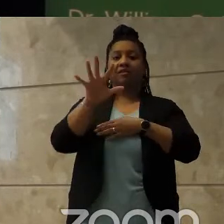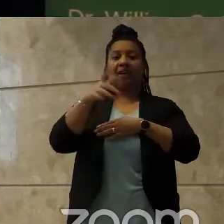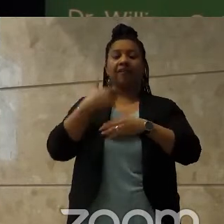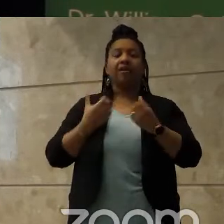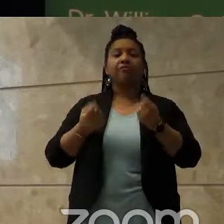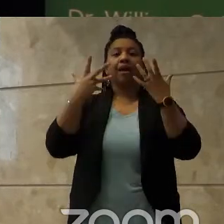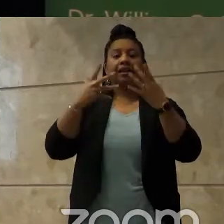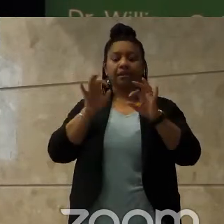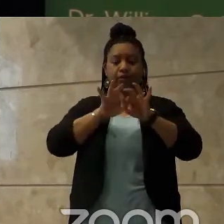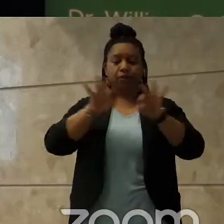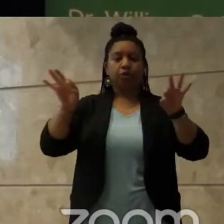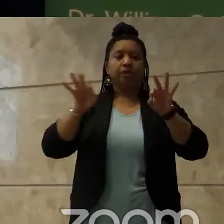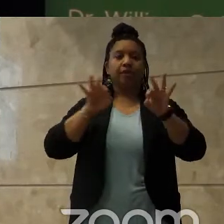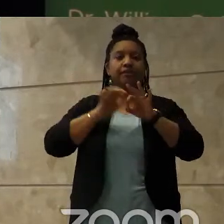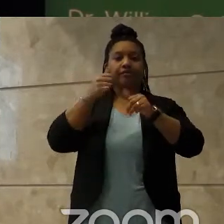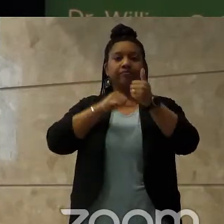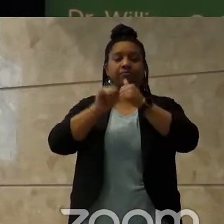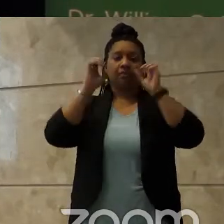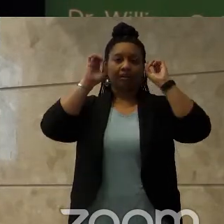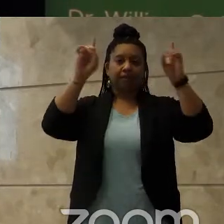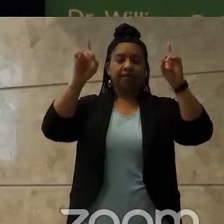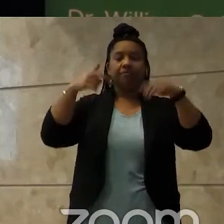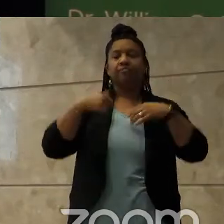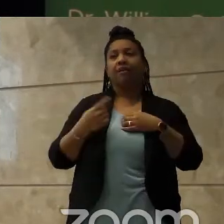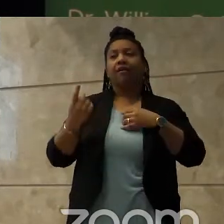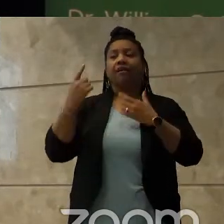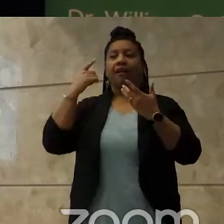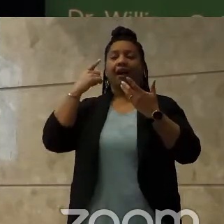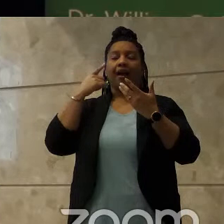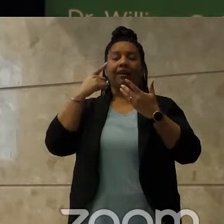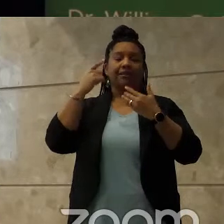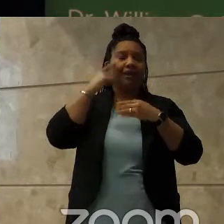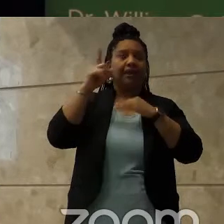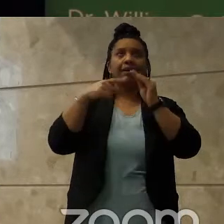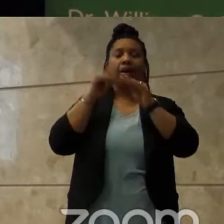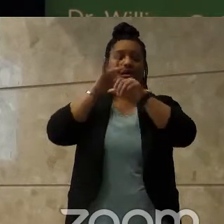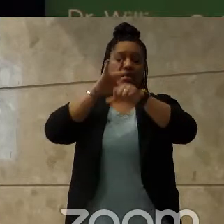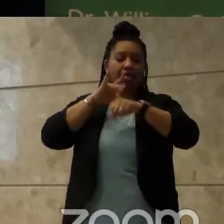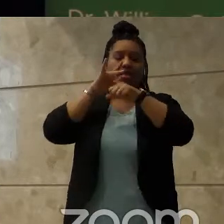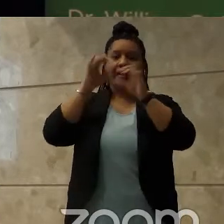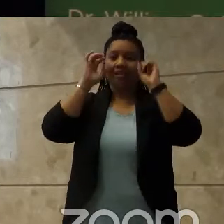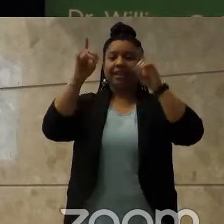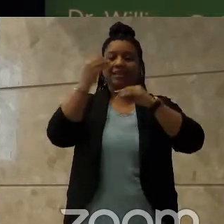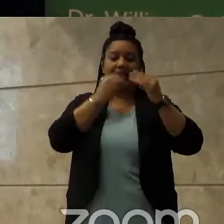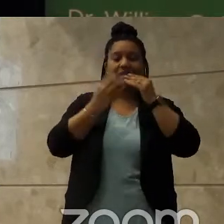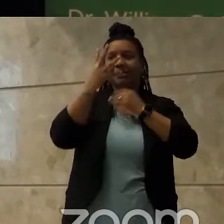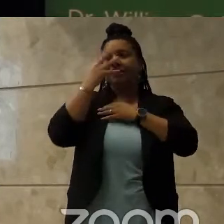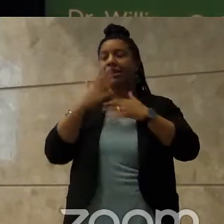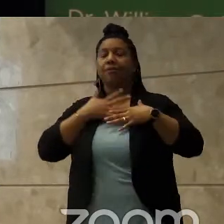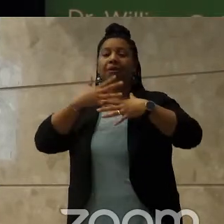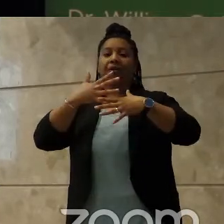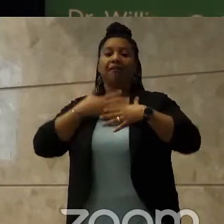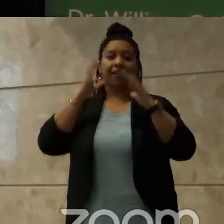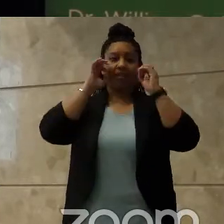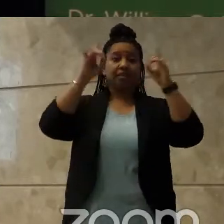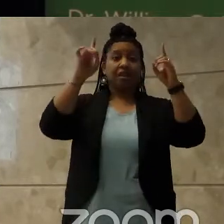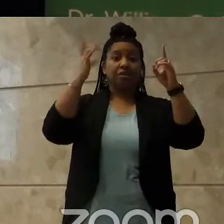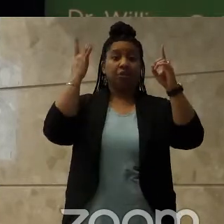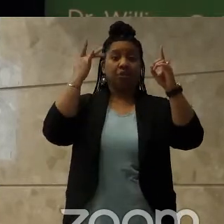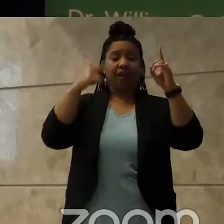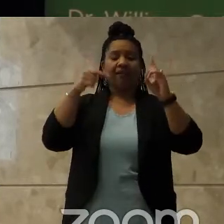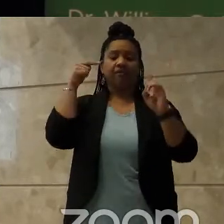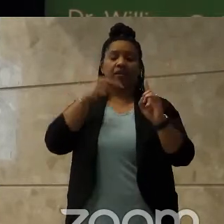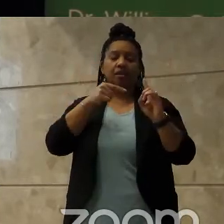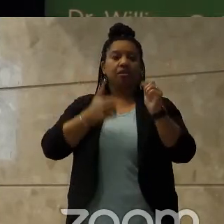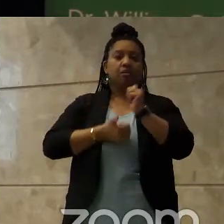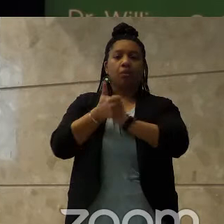in education, right? Have thought about education, eat, sleep, breathe, education, because I see it as the most